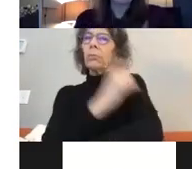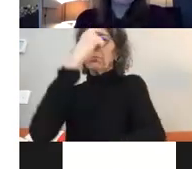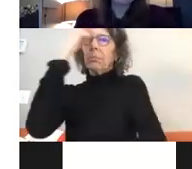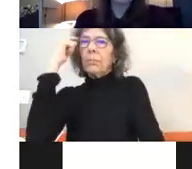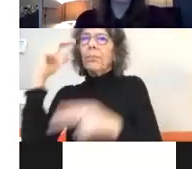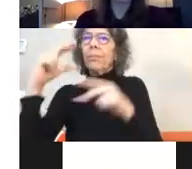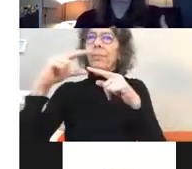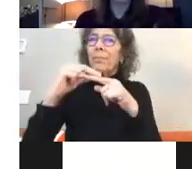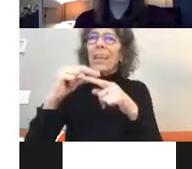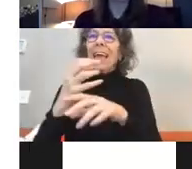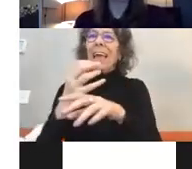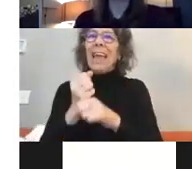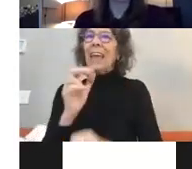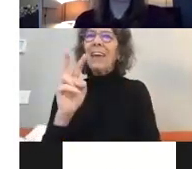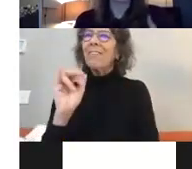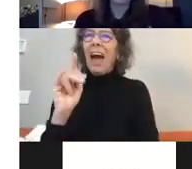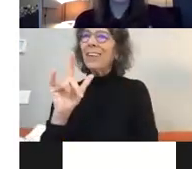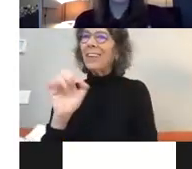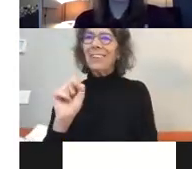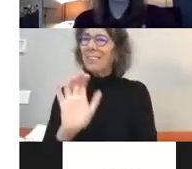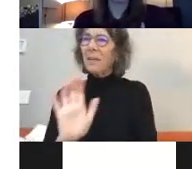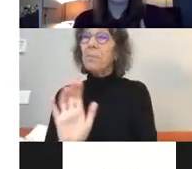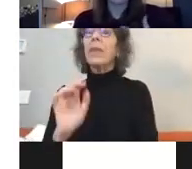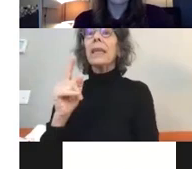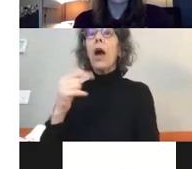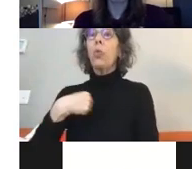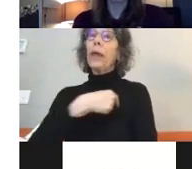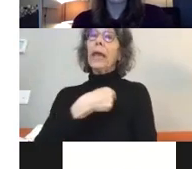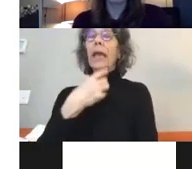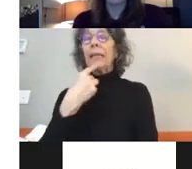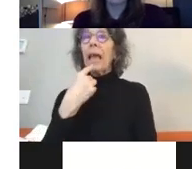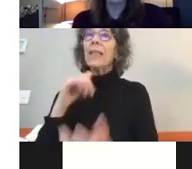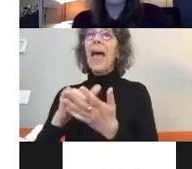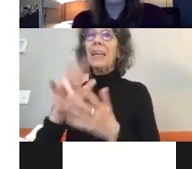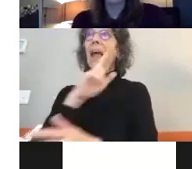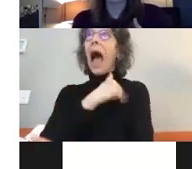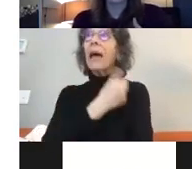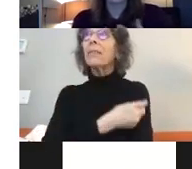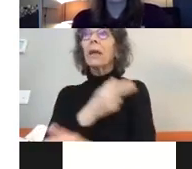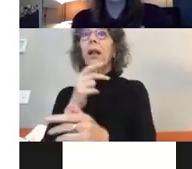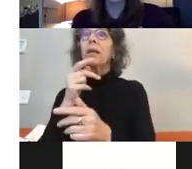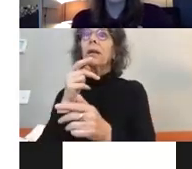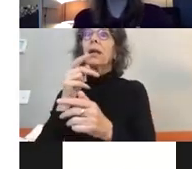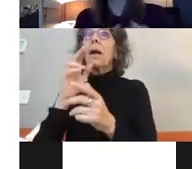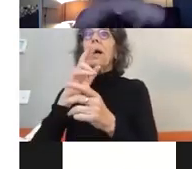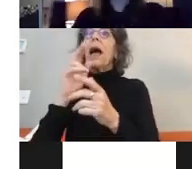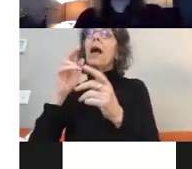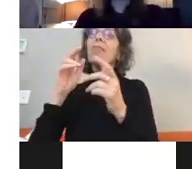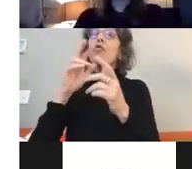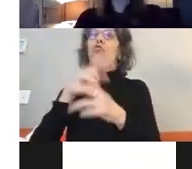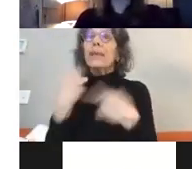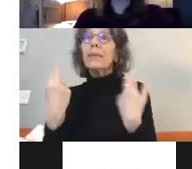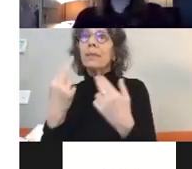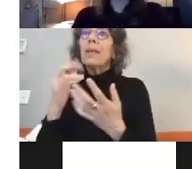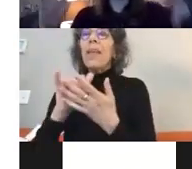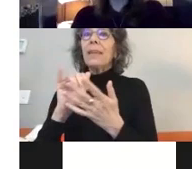we talk all the time about hospitals and the risk that people and the clinical staff in hospitals get exposed to. Now imagine